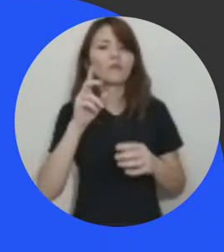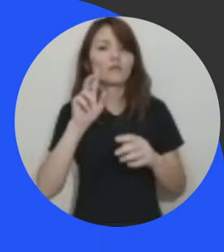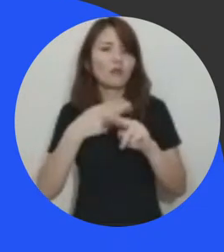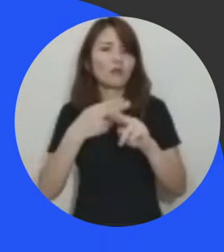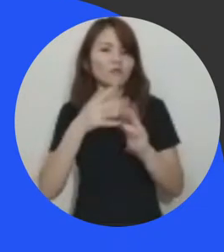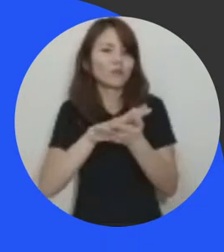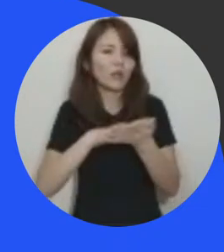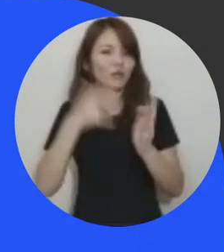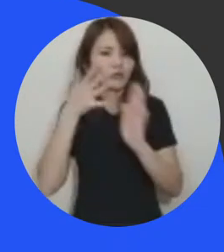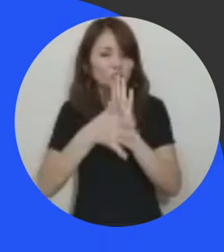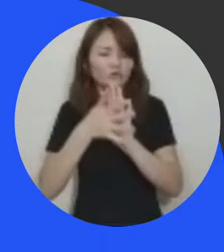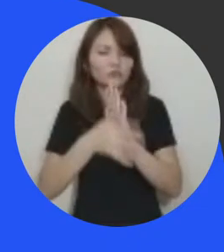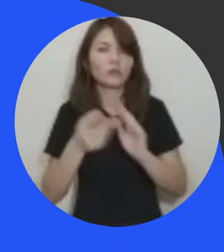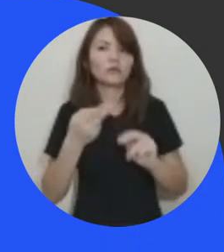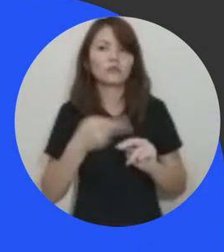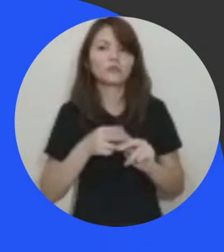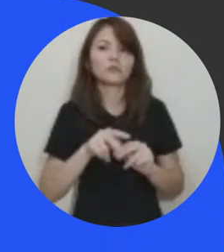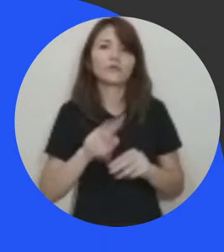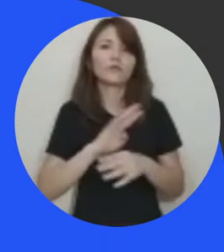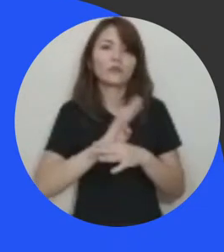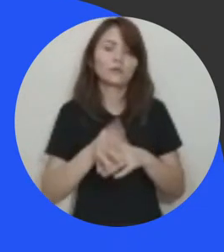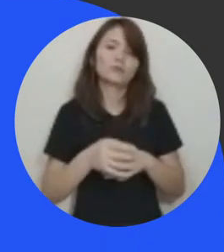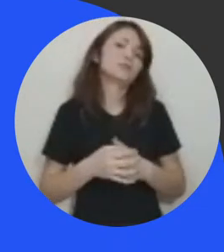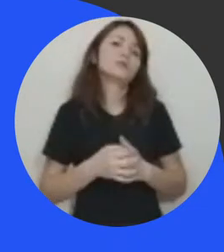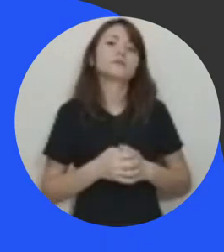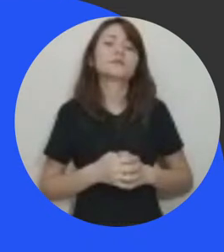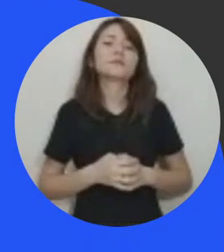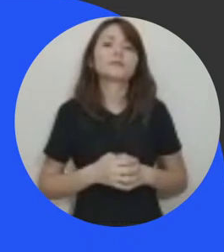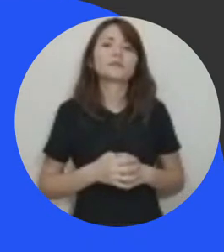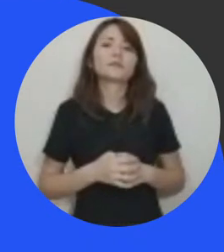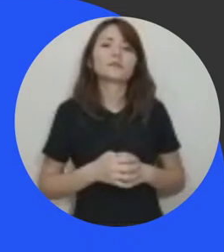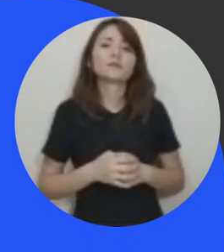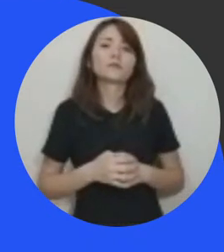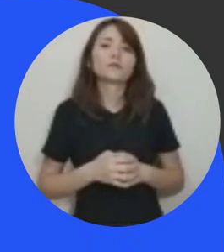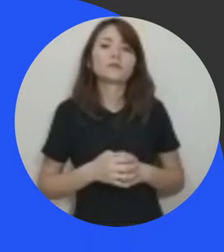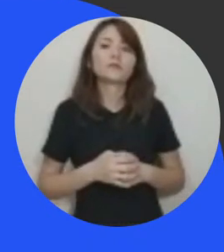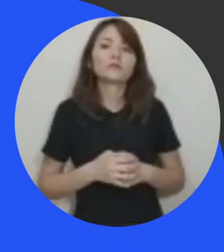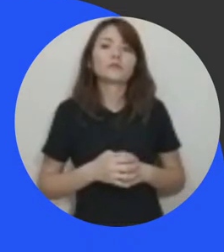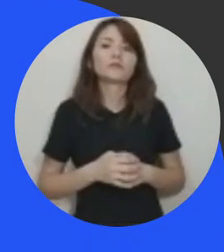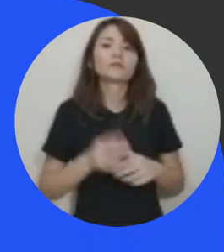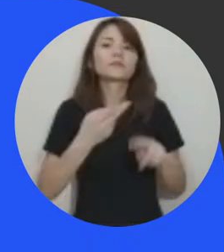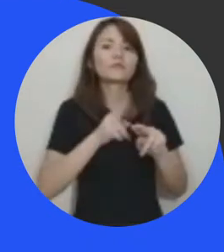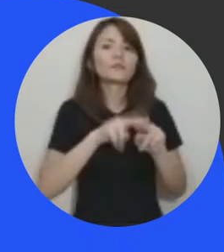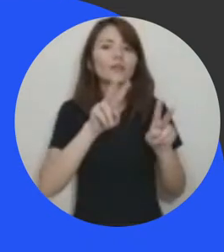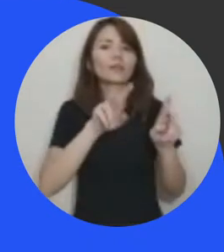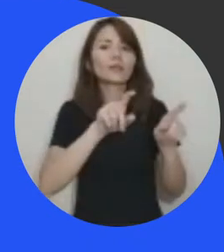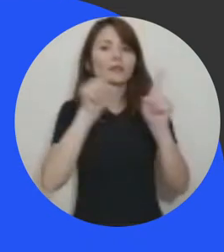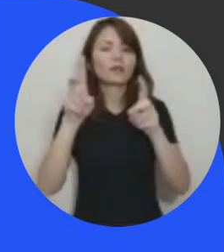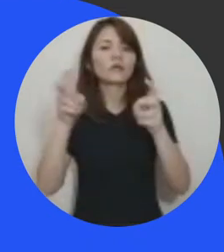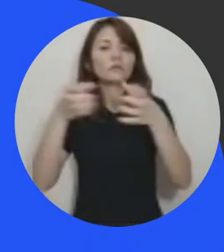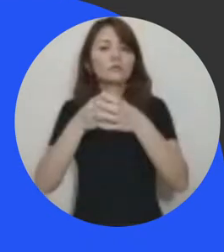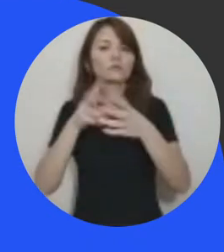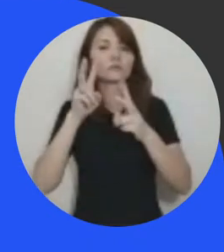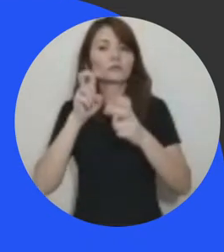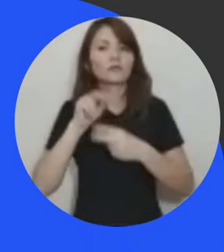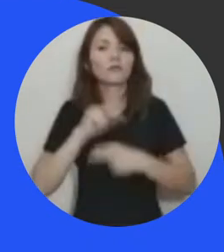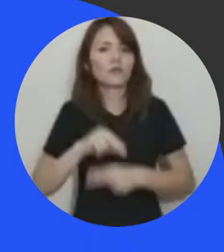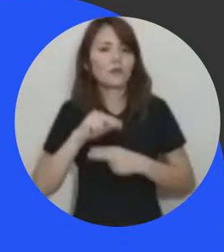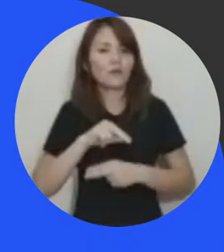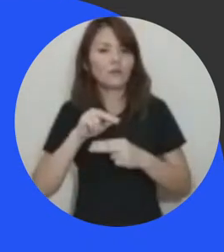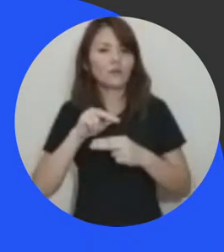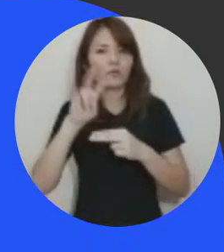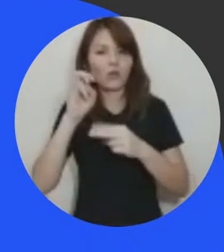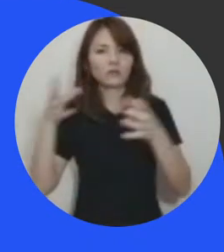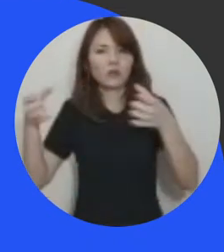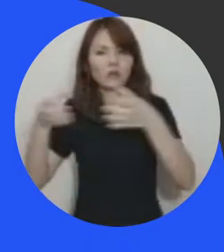So that's a national level work. I mentioned that within Public Health Wales, we have our own genomic